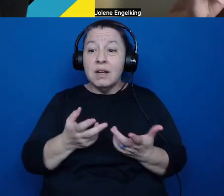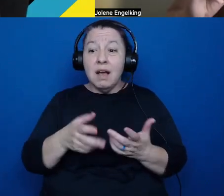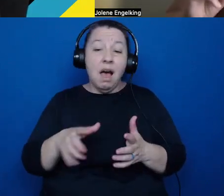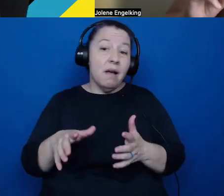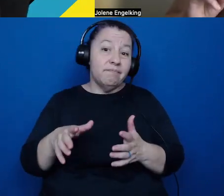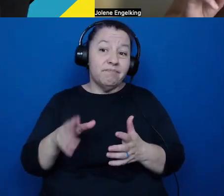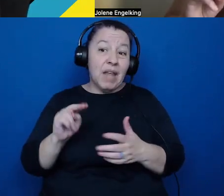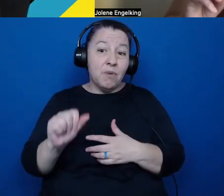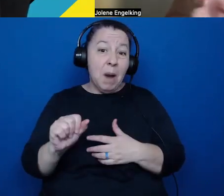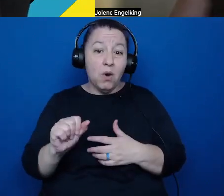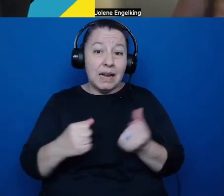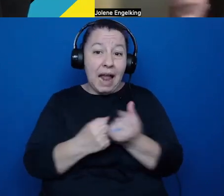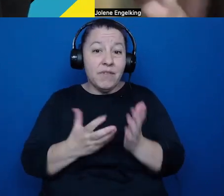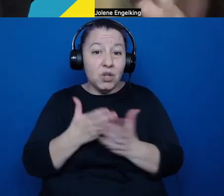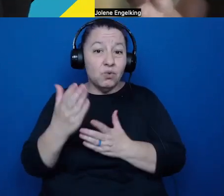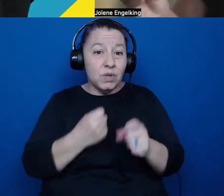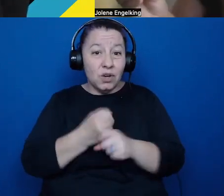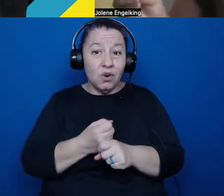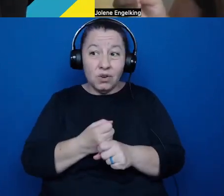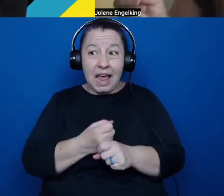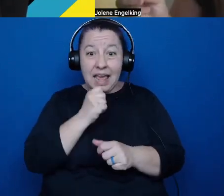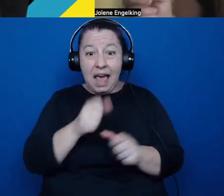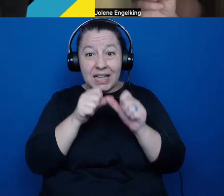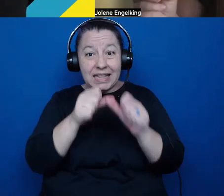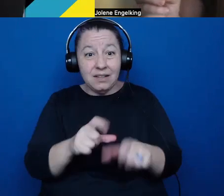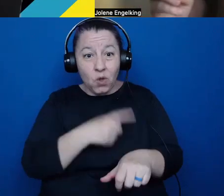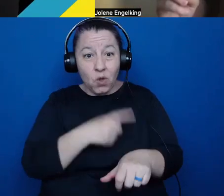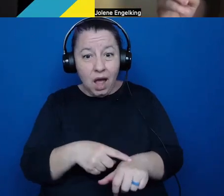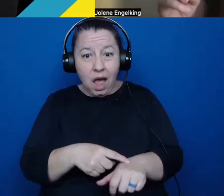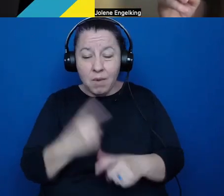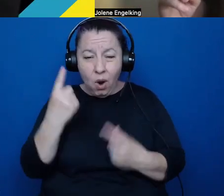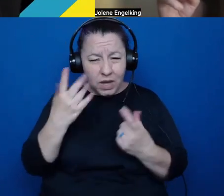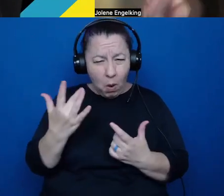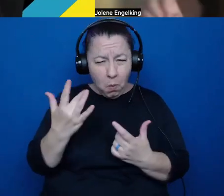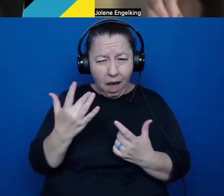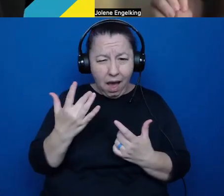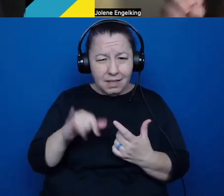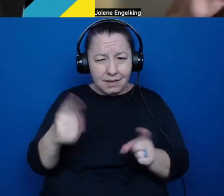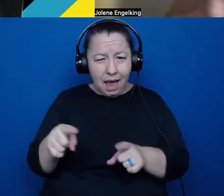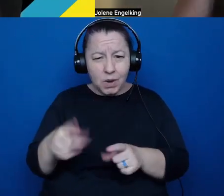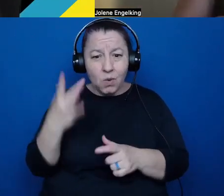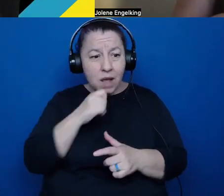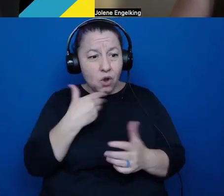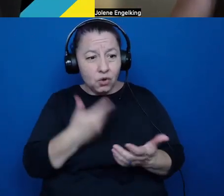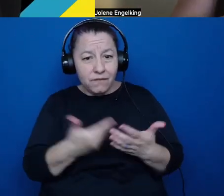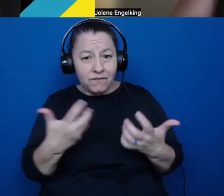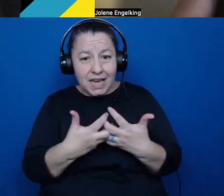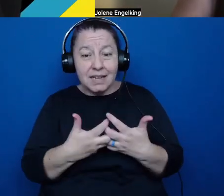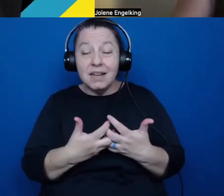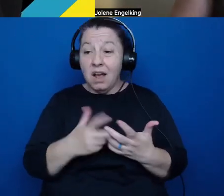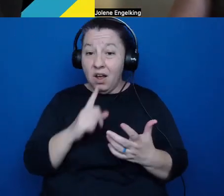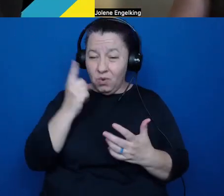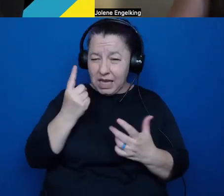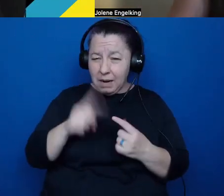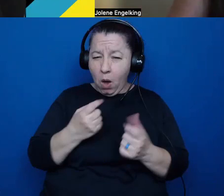exit interviews? Are you talking about why this isn't the right fit, right? And are you also making spaces where it's actually safe to be honest, even in those